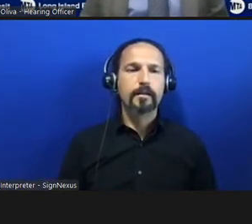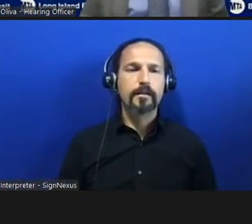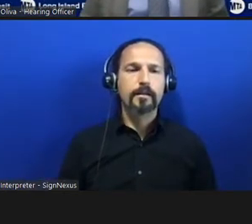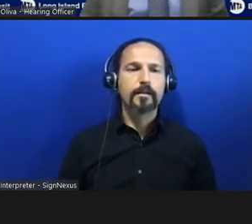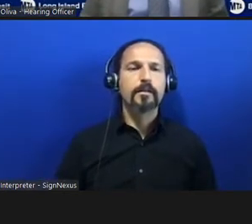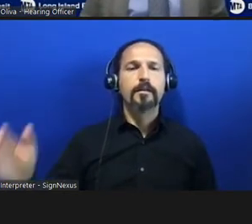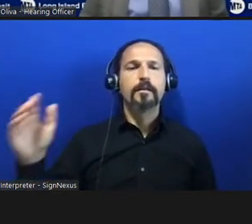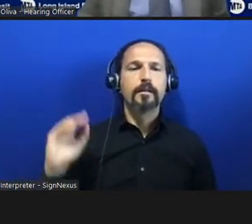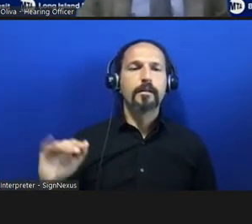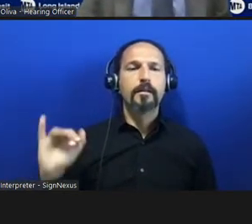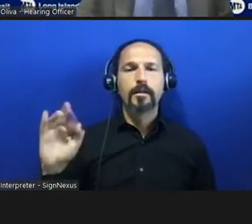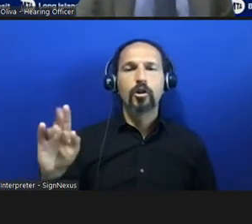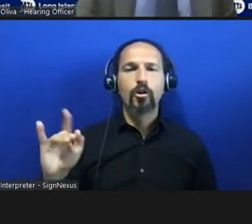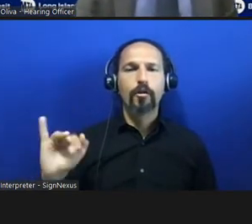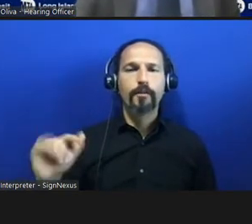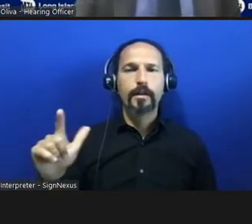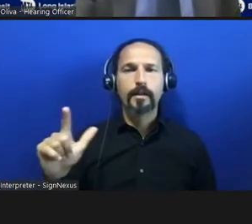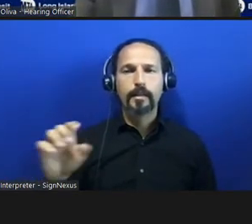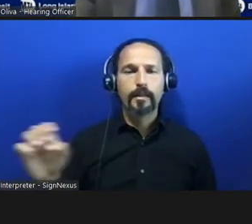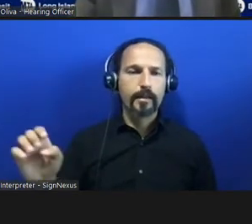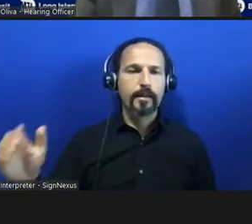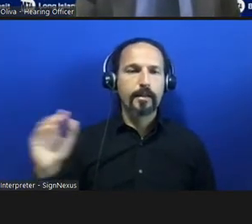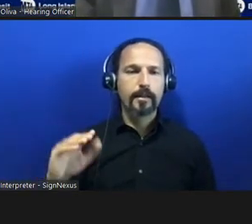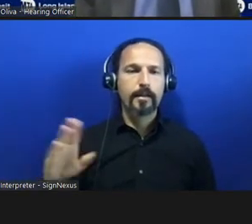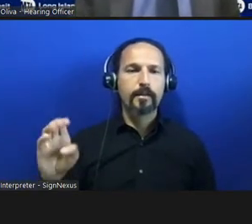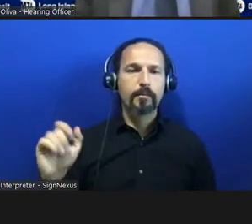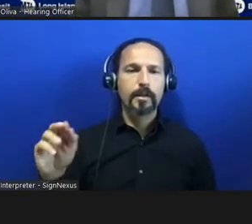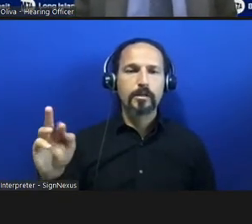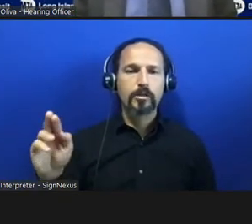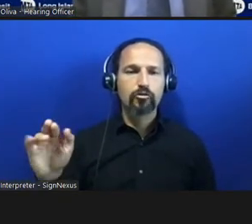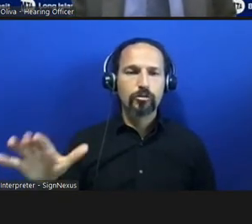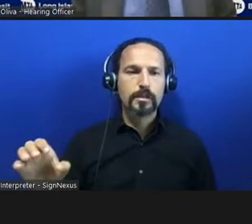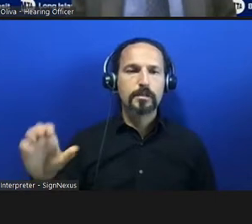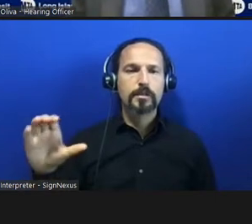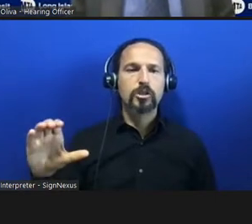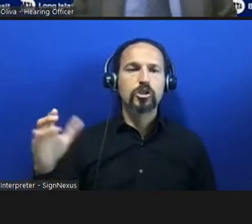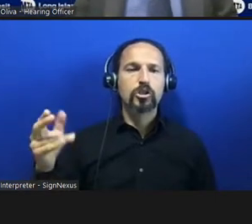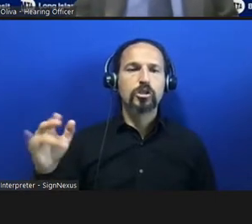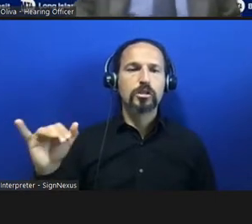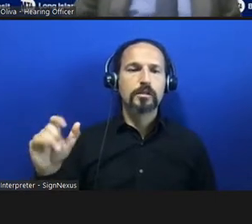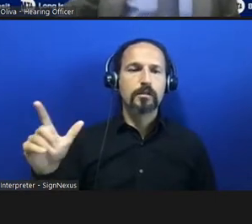the next speaker is Irving Lee followed by Beatrice Chisholm